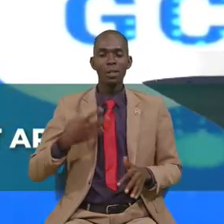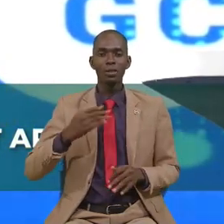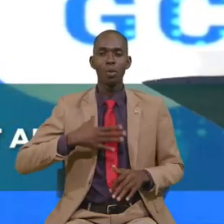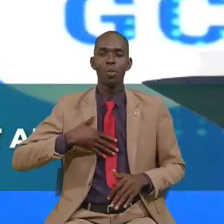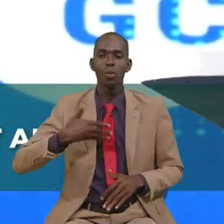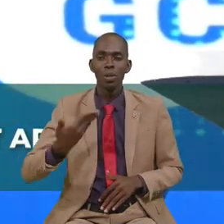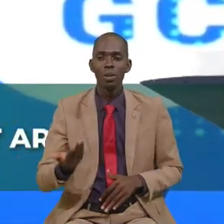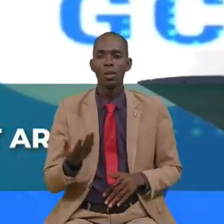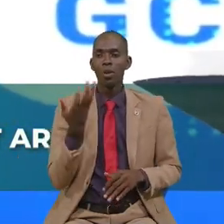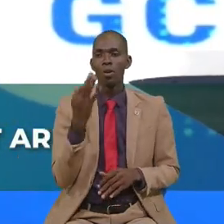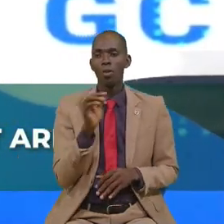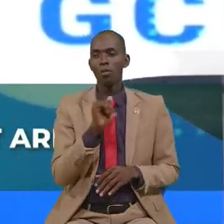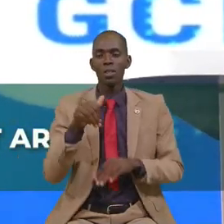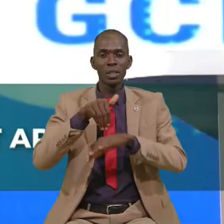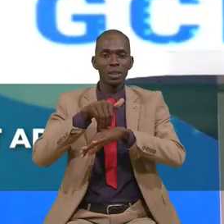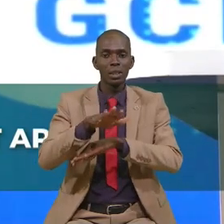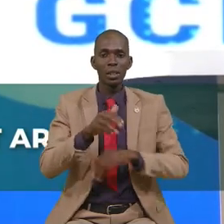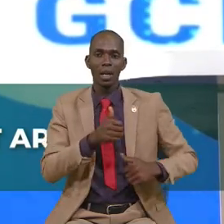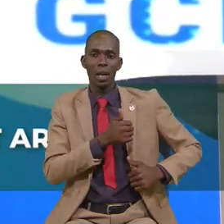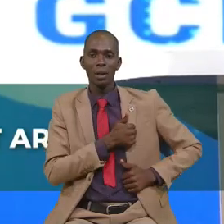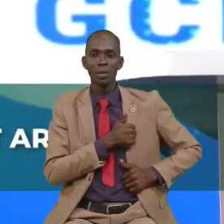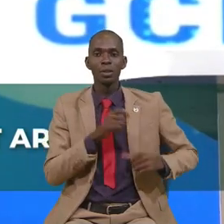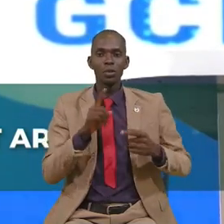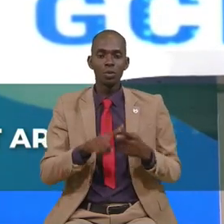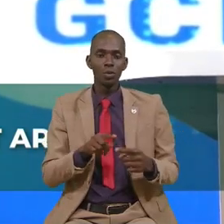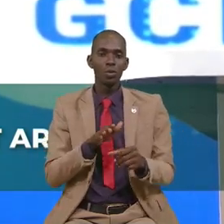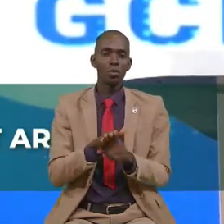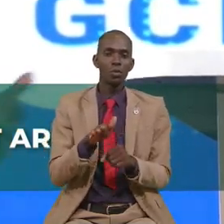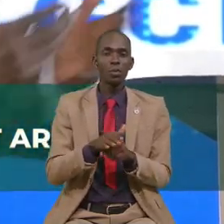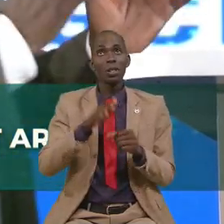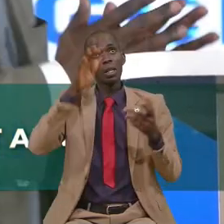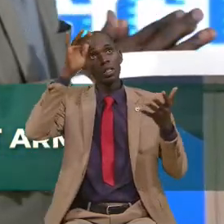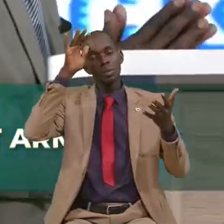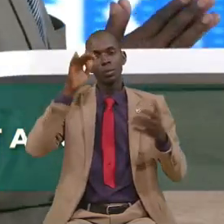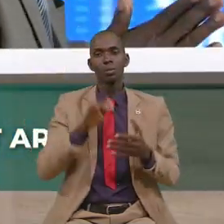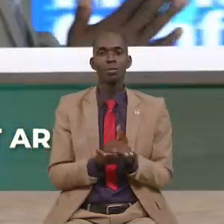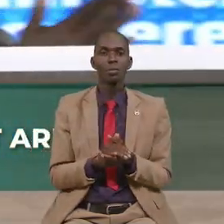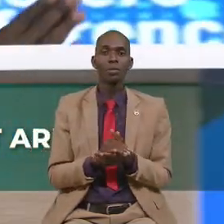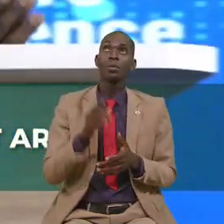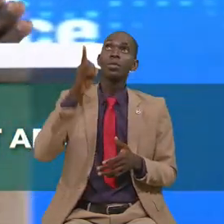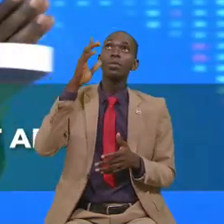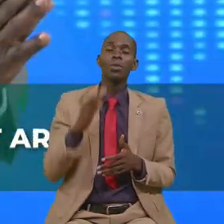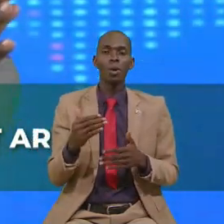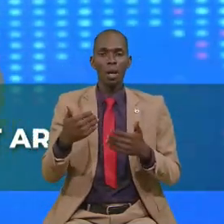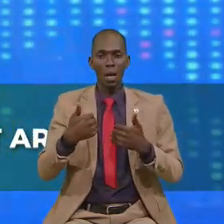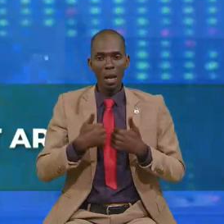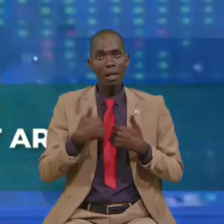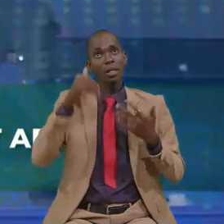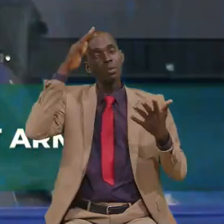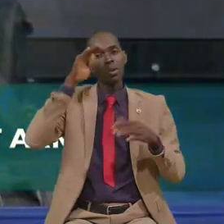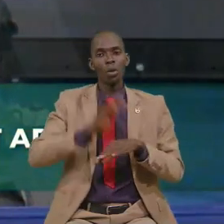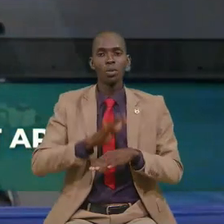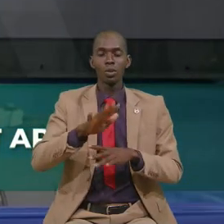sent army to fulfill expectation. God has expectation upon your